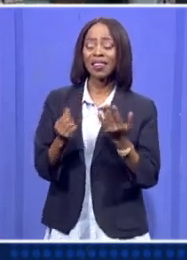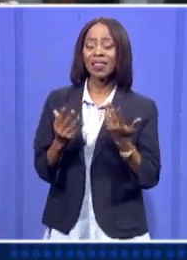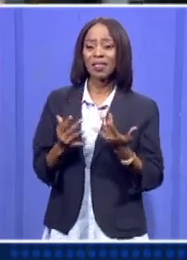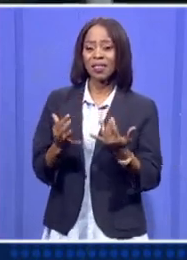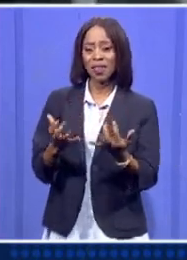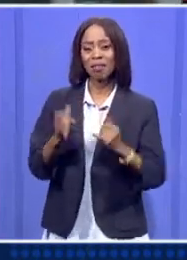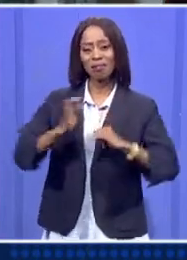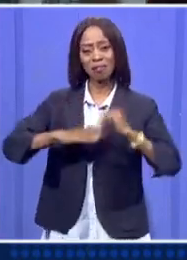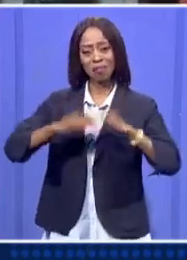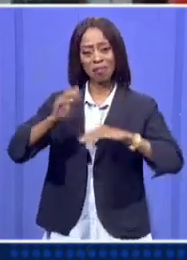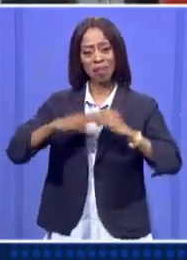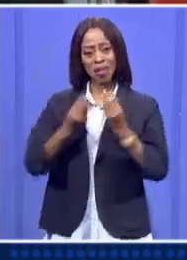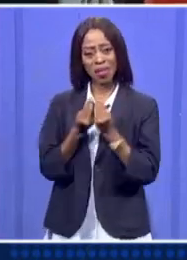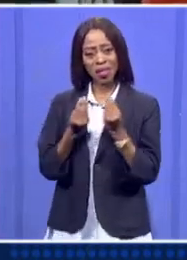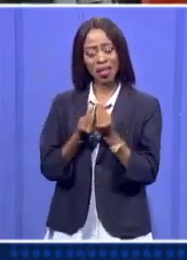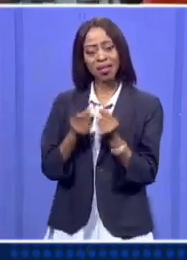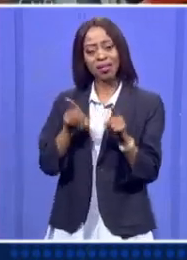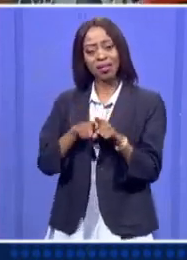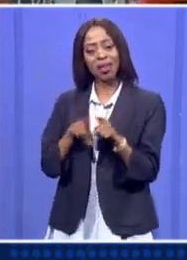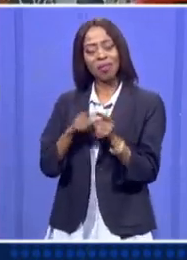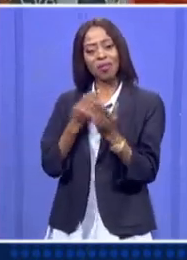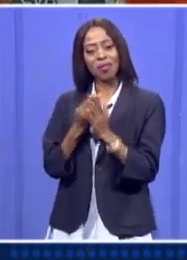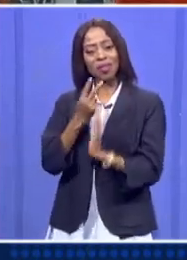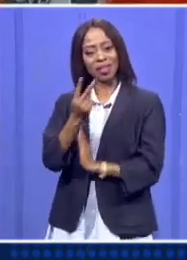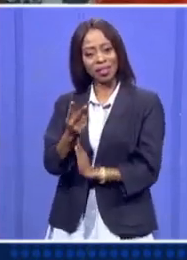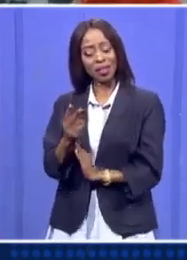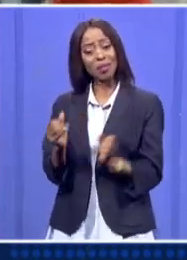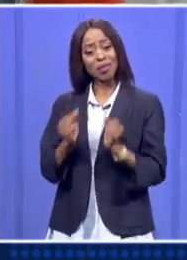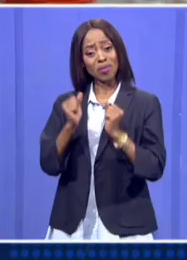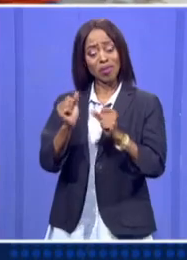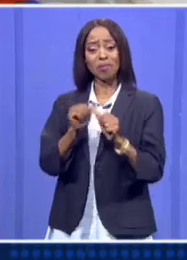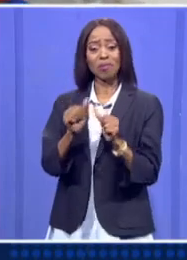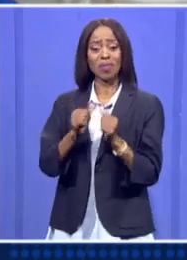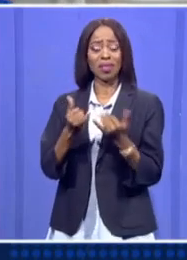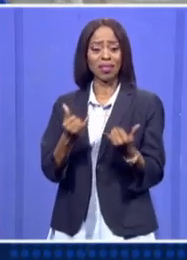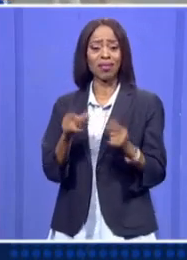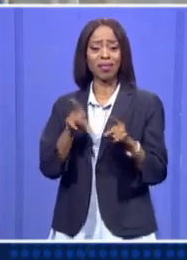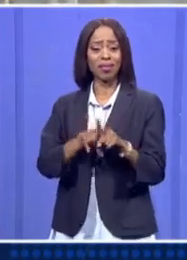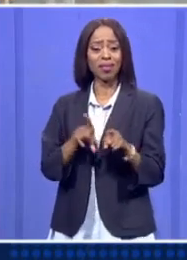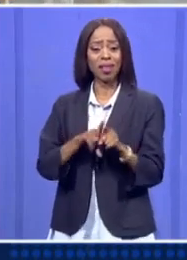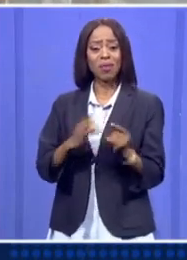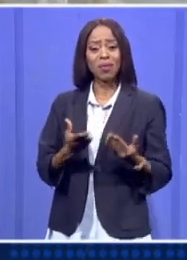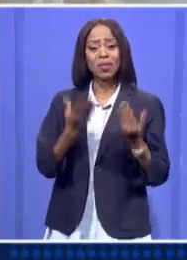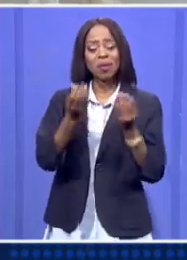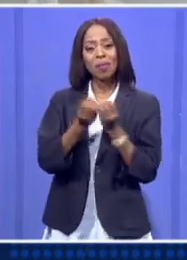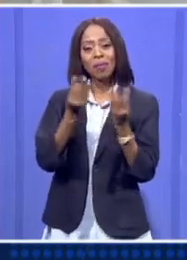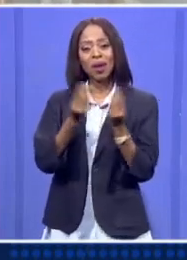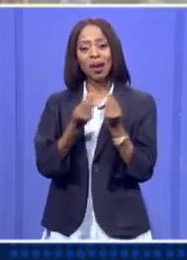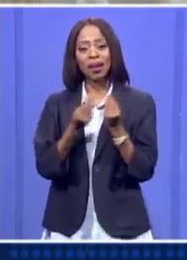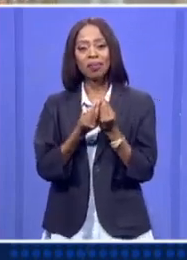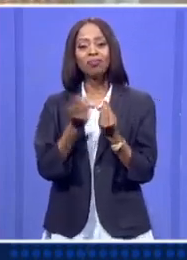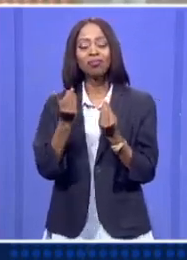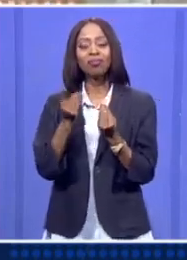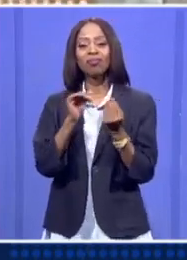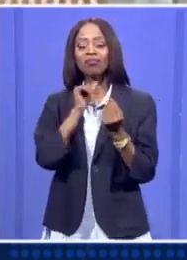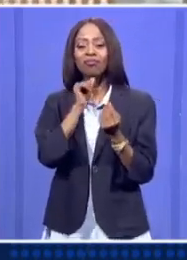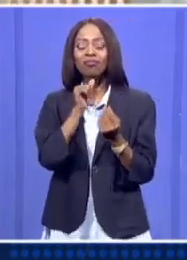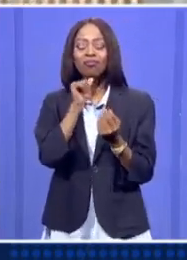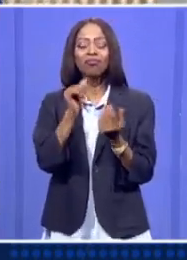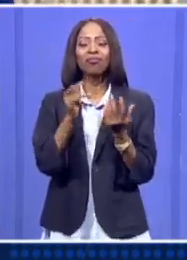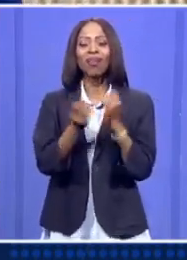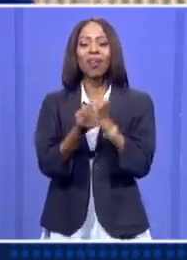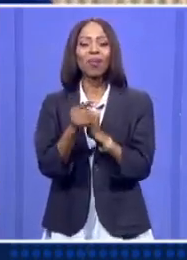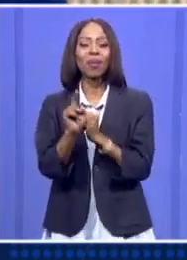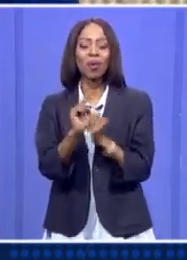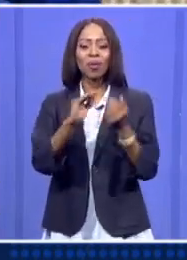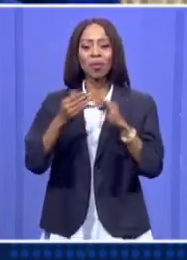building construction. You can see that now we're stronger and better and serving in a more smarter way in any context, no matter what will happen